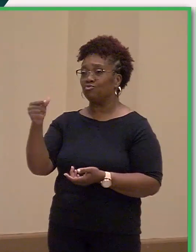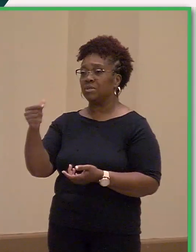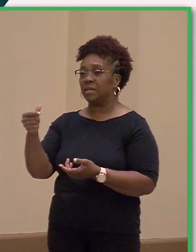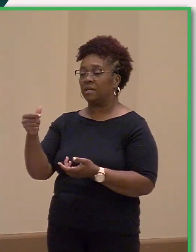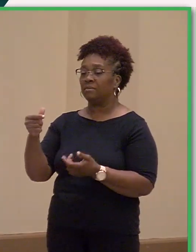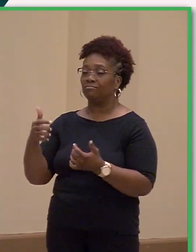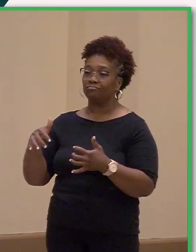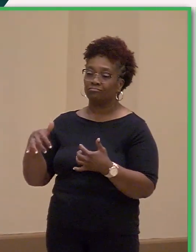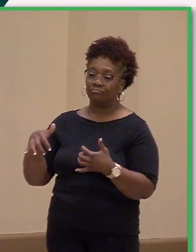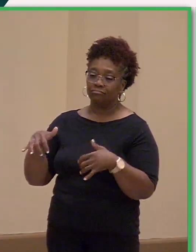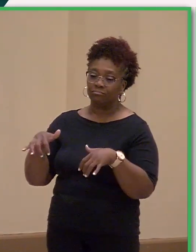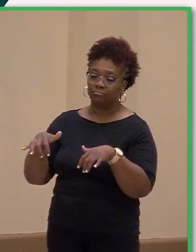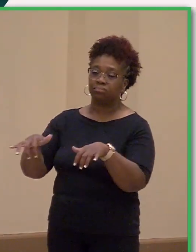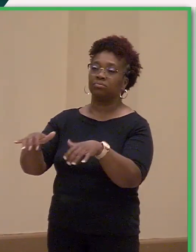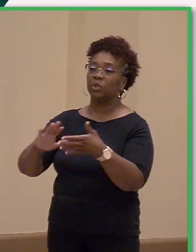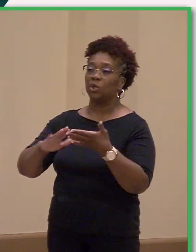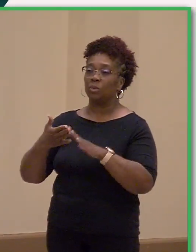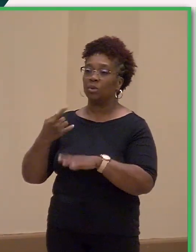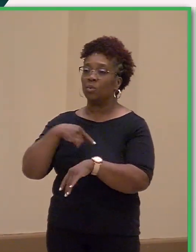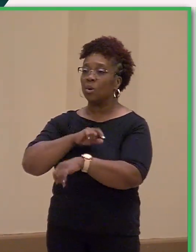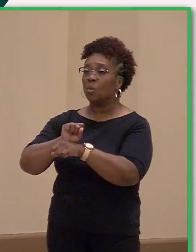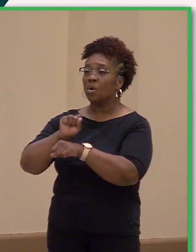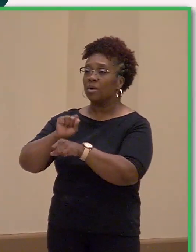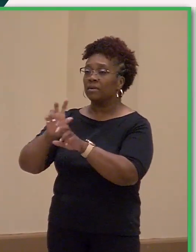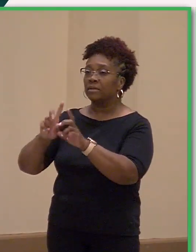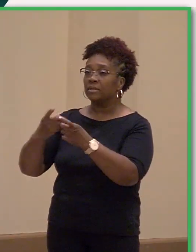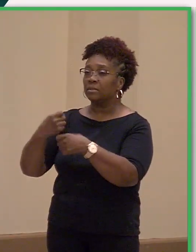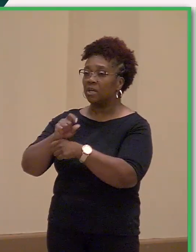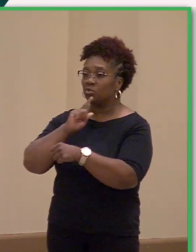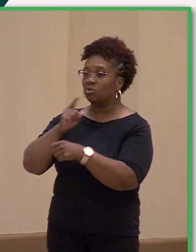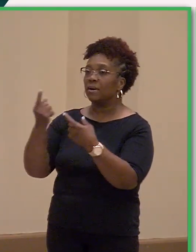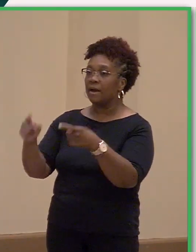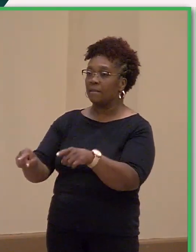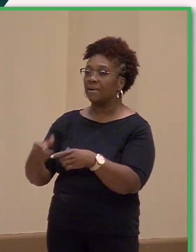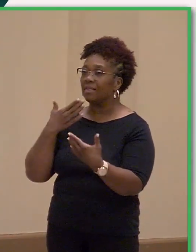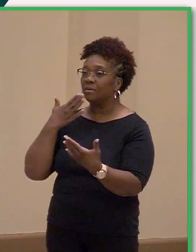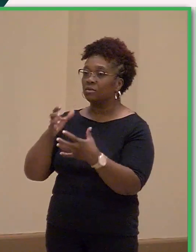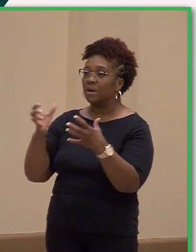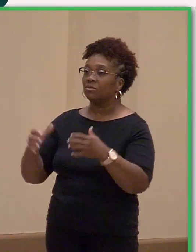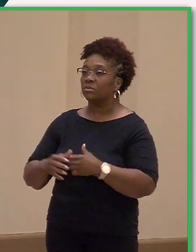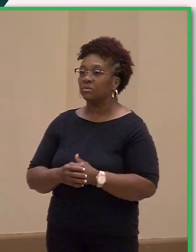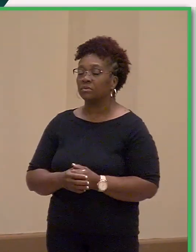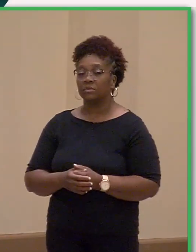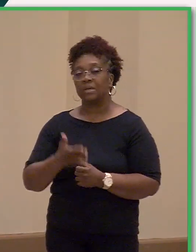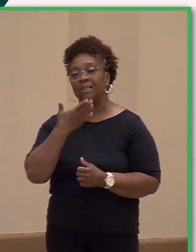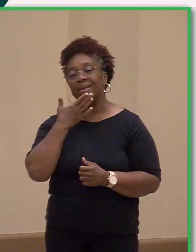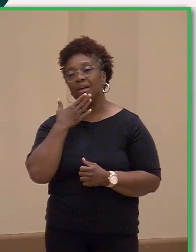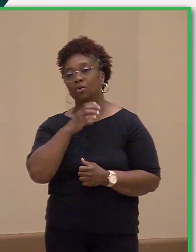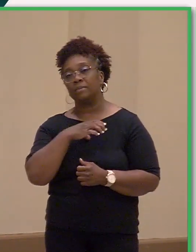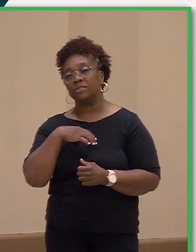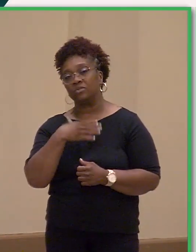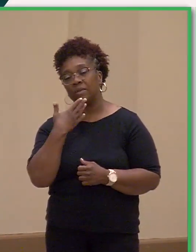and we're doing the work in the district to ensure that. Thank you so much. Thank you. Thank you so much, Commissioner.